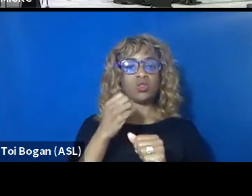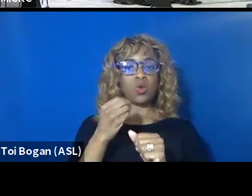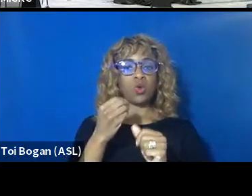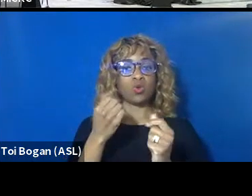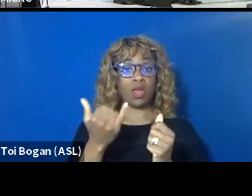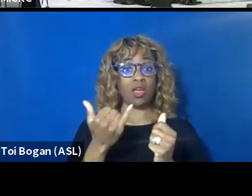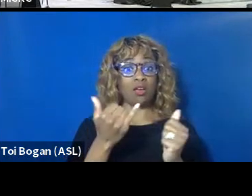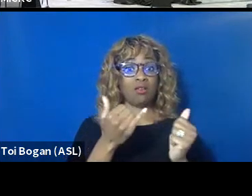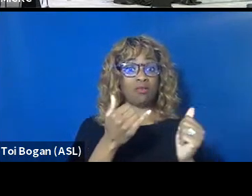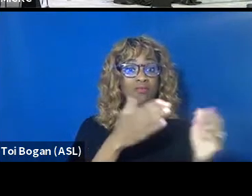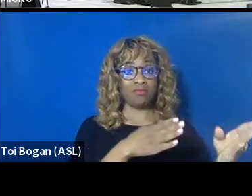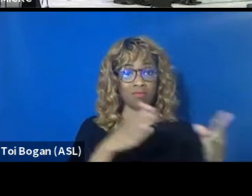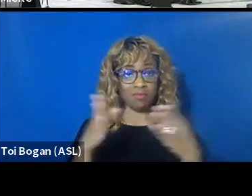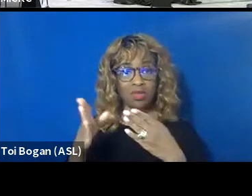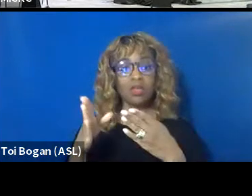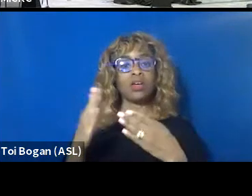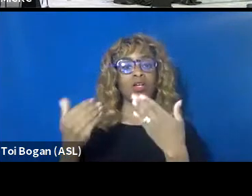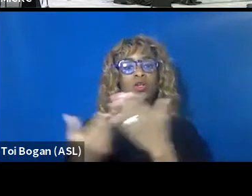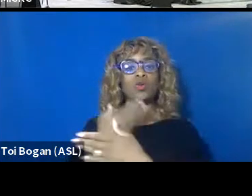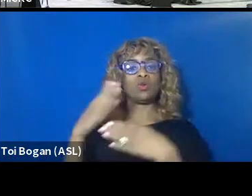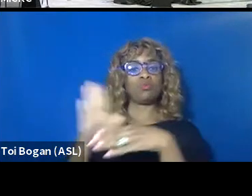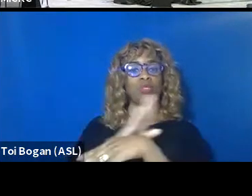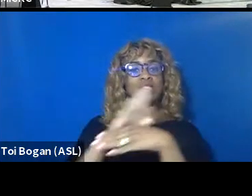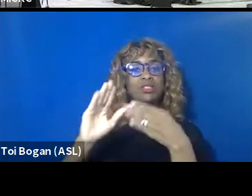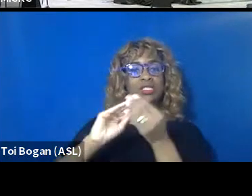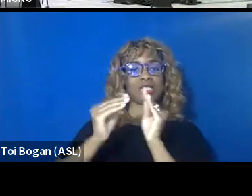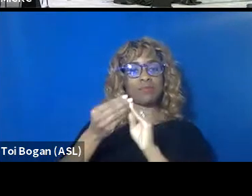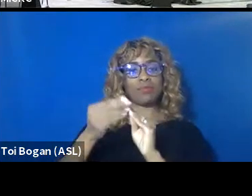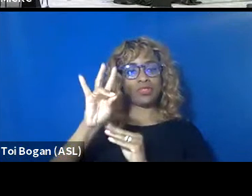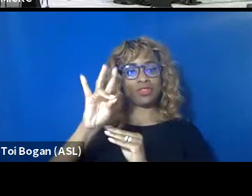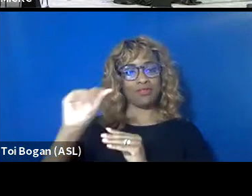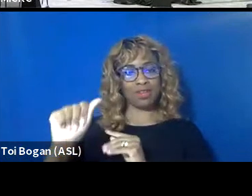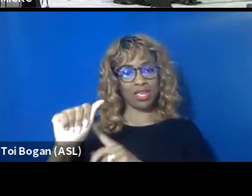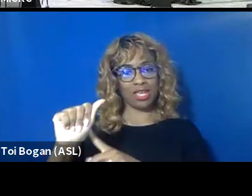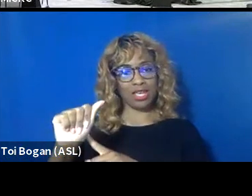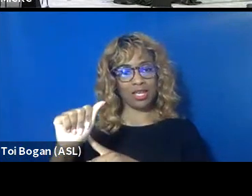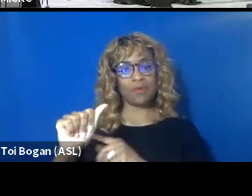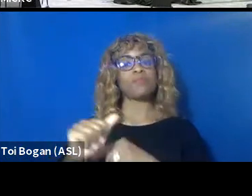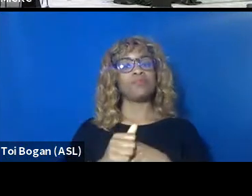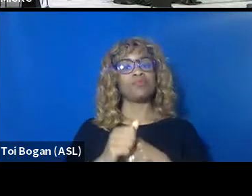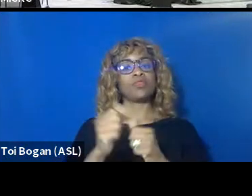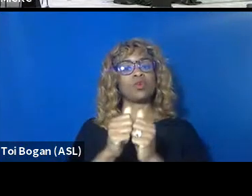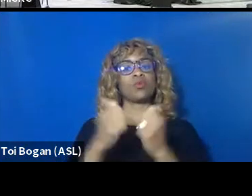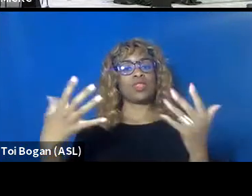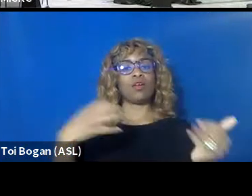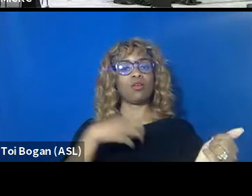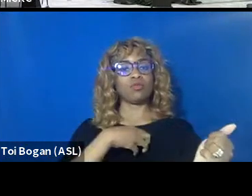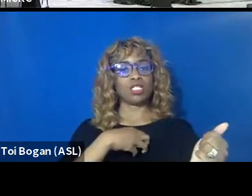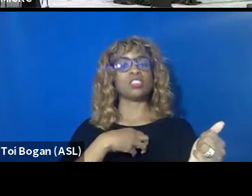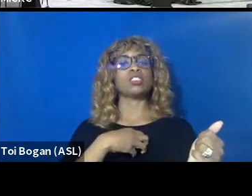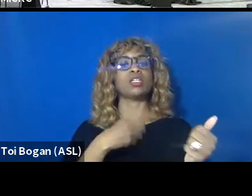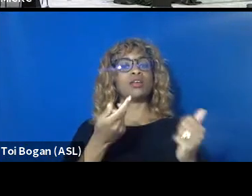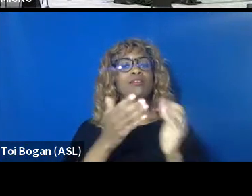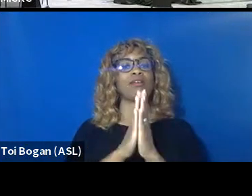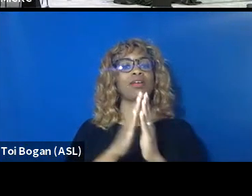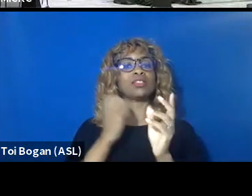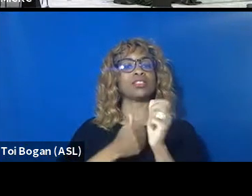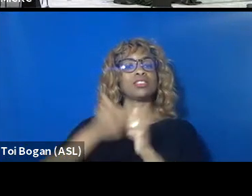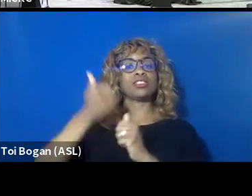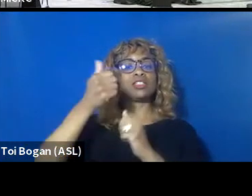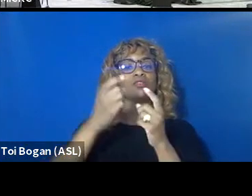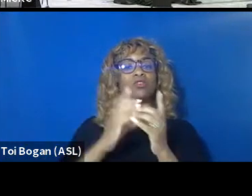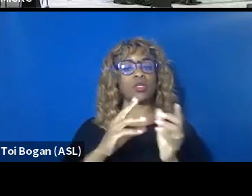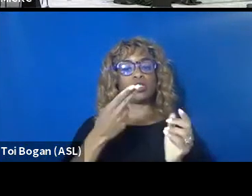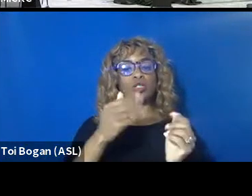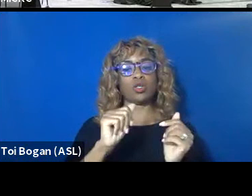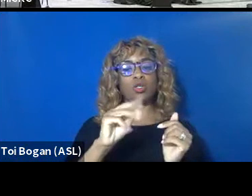We'll move on to new business agenda item 7A. And without objection, I would like to ask Executive Director